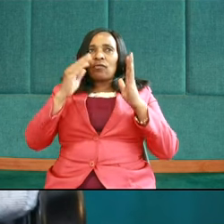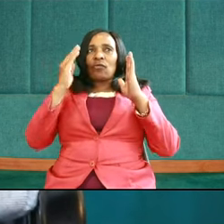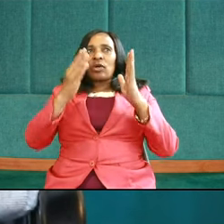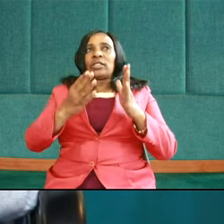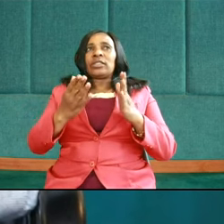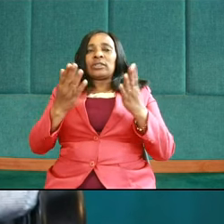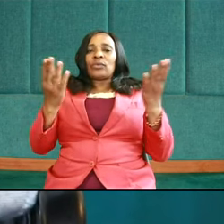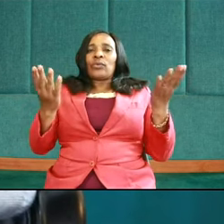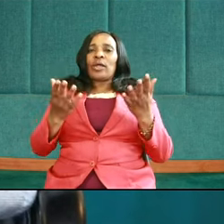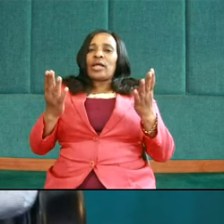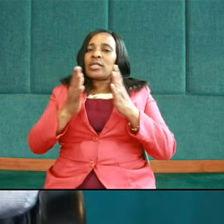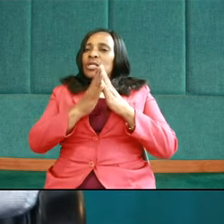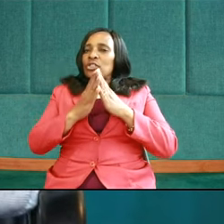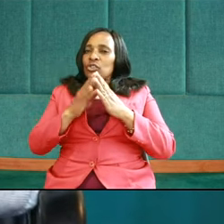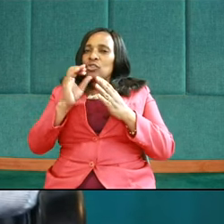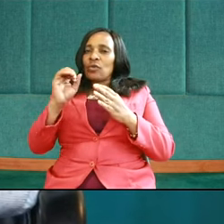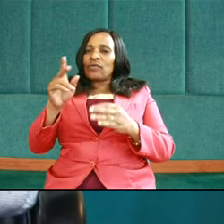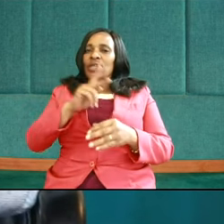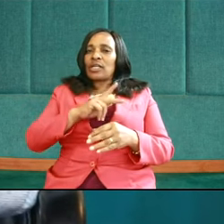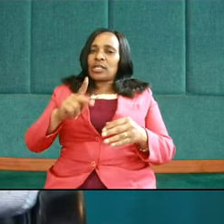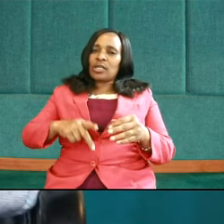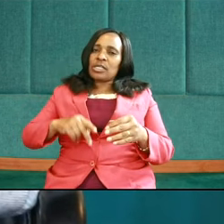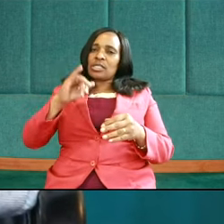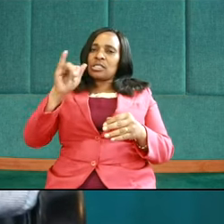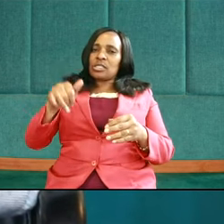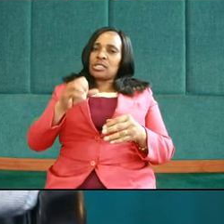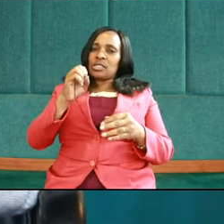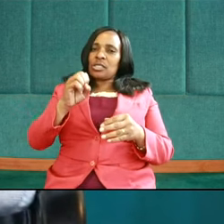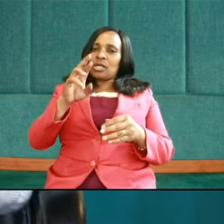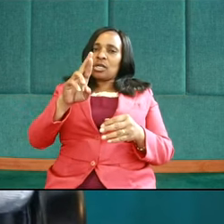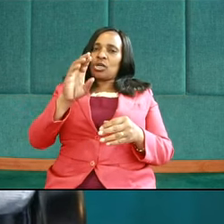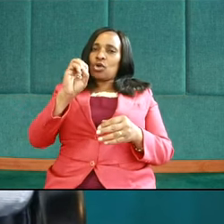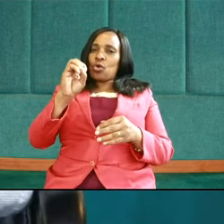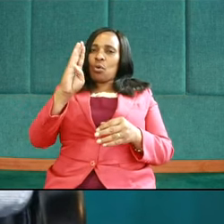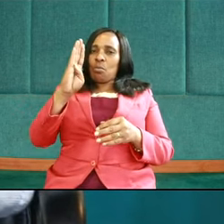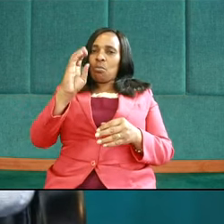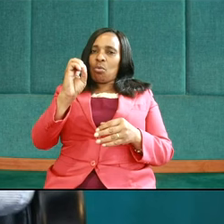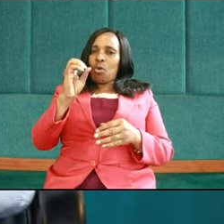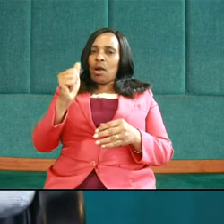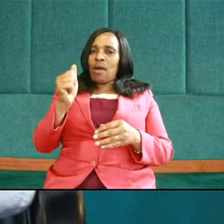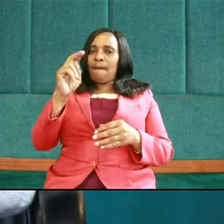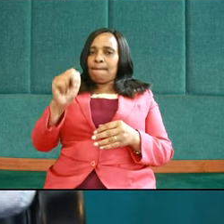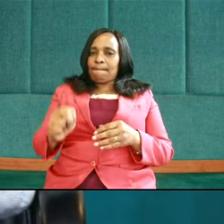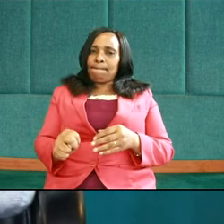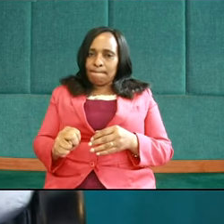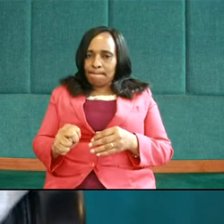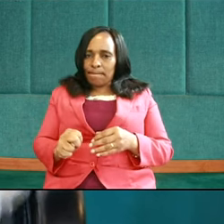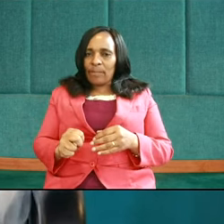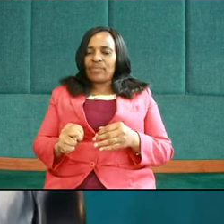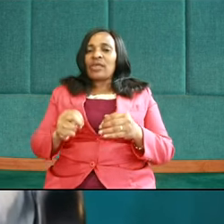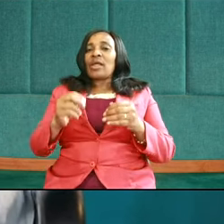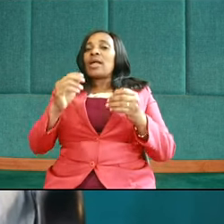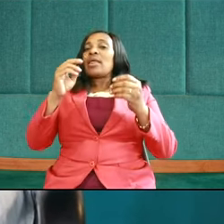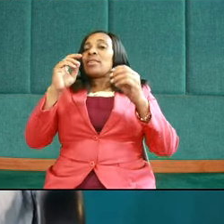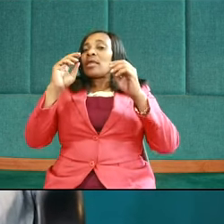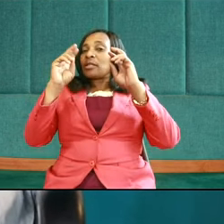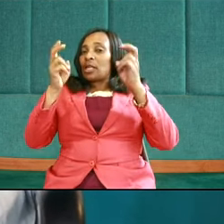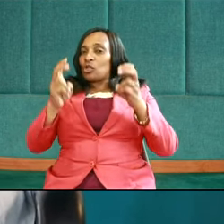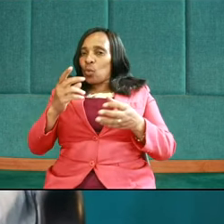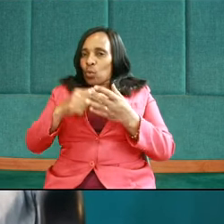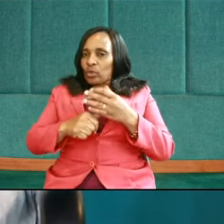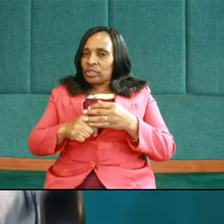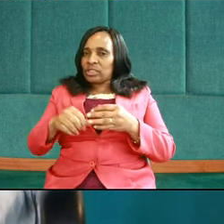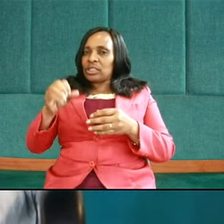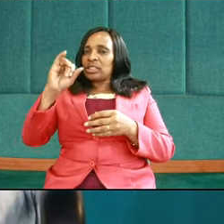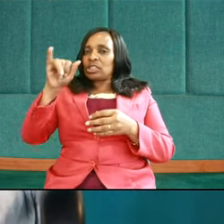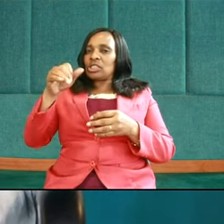on the history of the king Jeroboam. And the title of the lesson is the Jeroboam Syndrome.